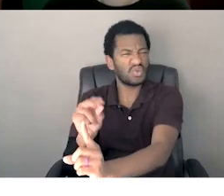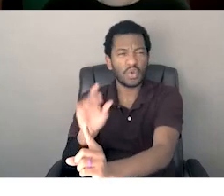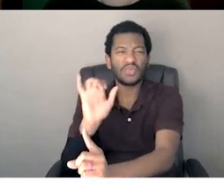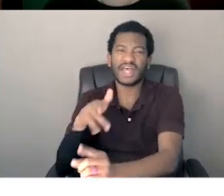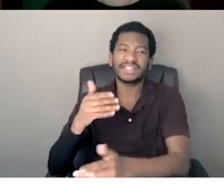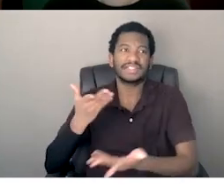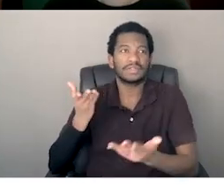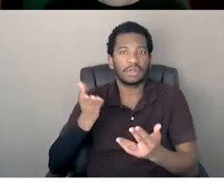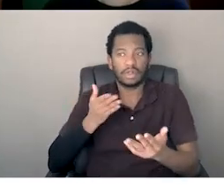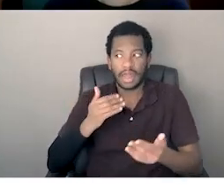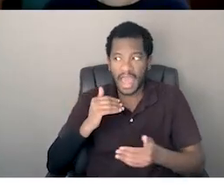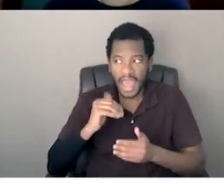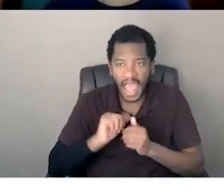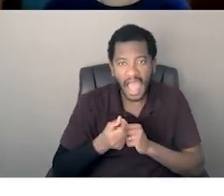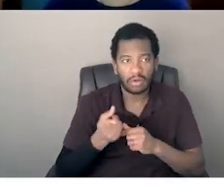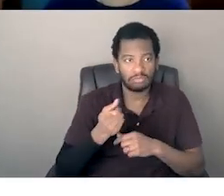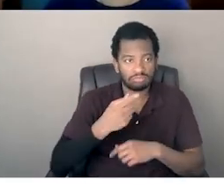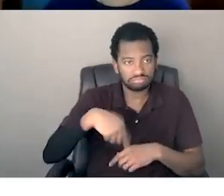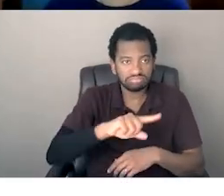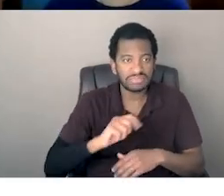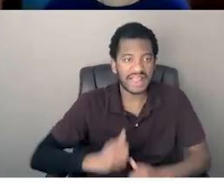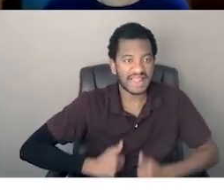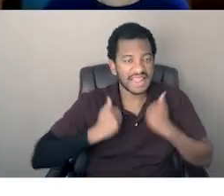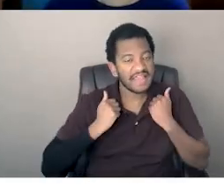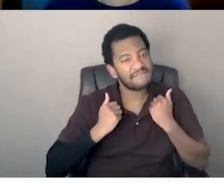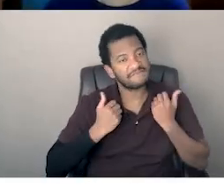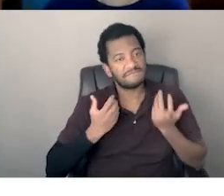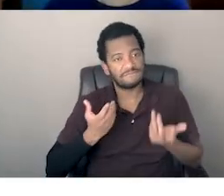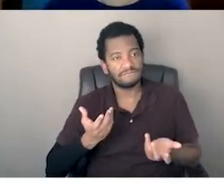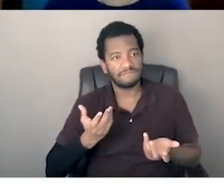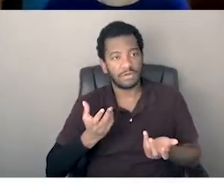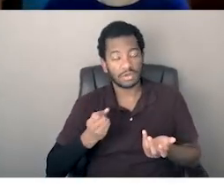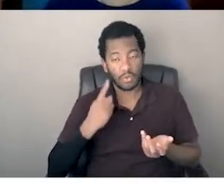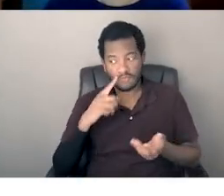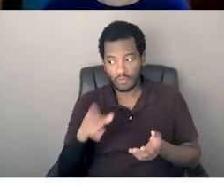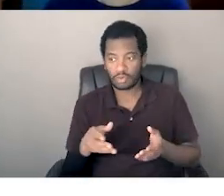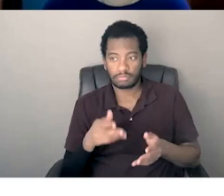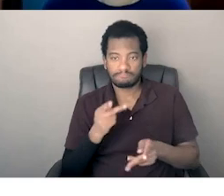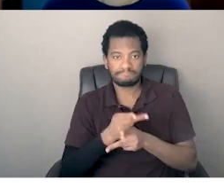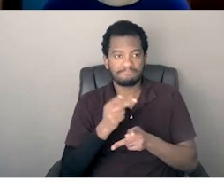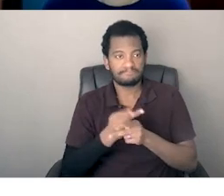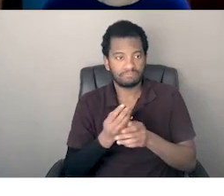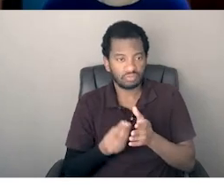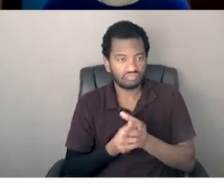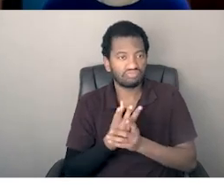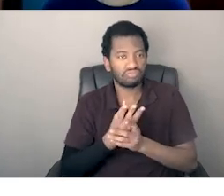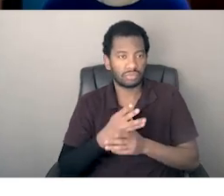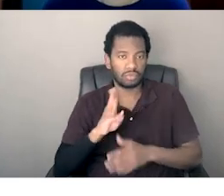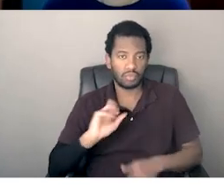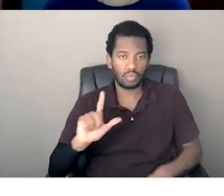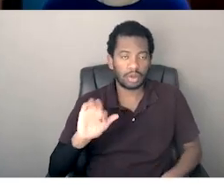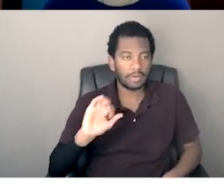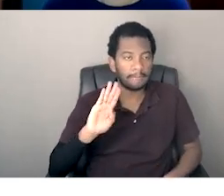our lives. And so, to actually foster long term well being, it requires that we build on